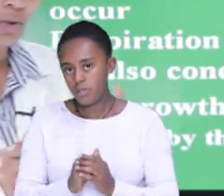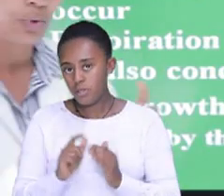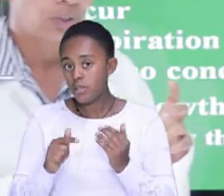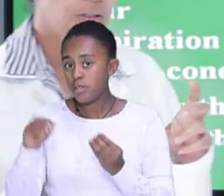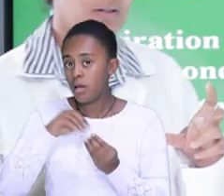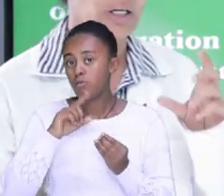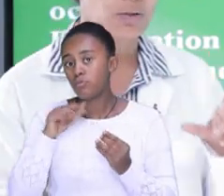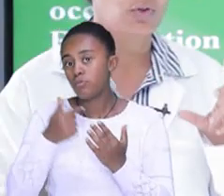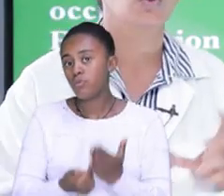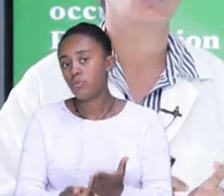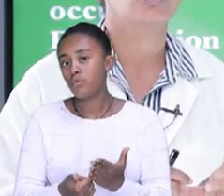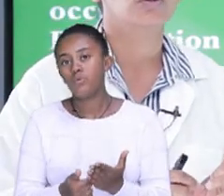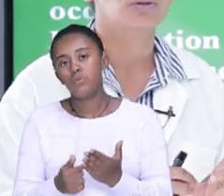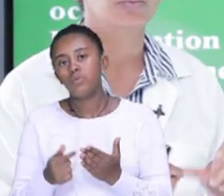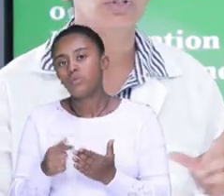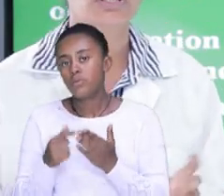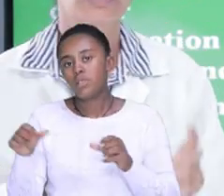these contributions,